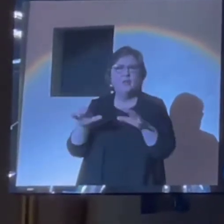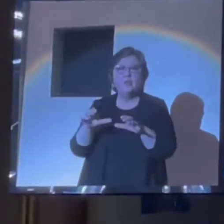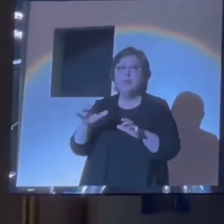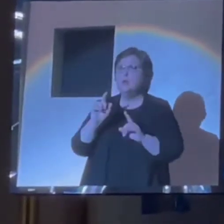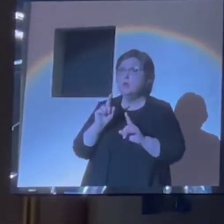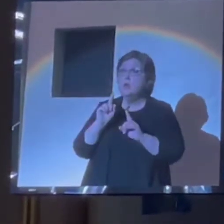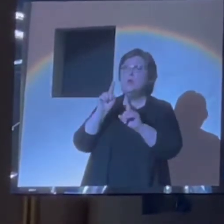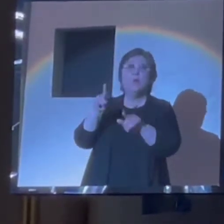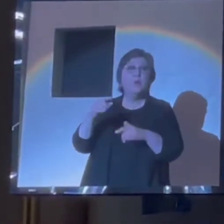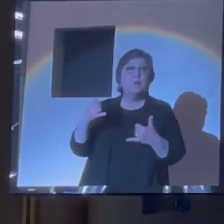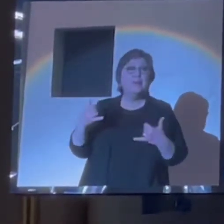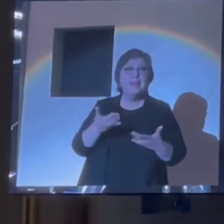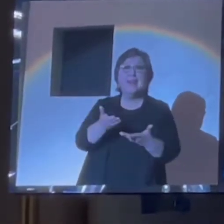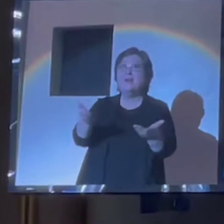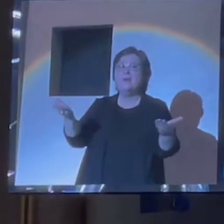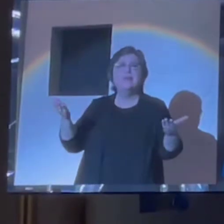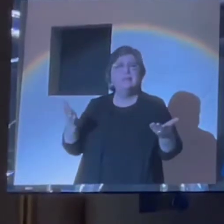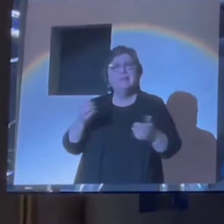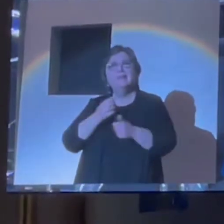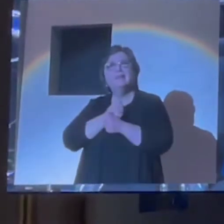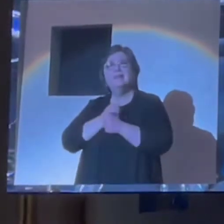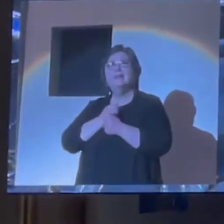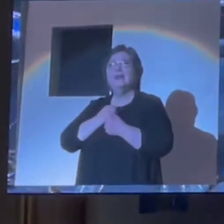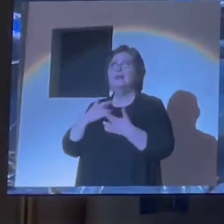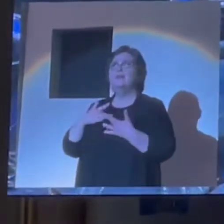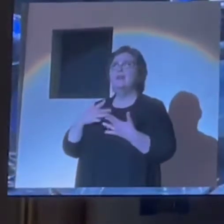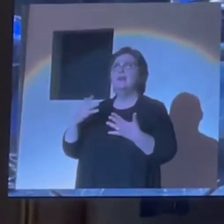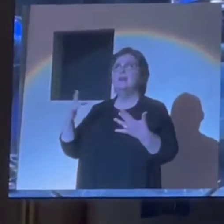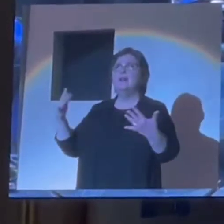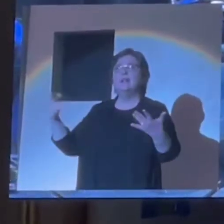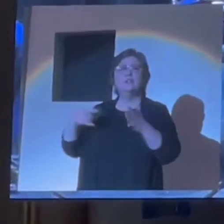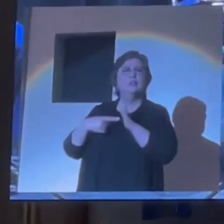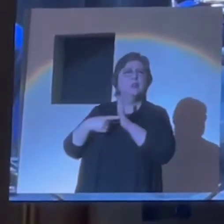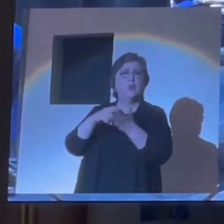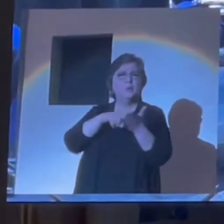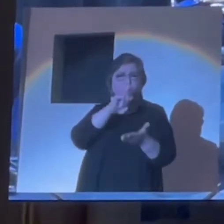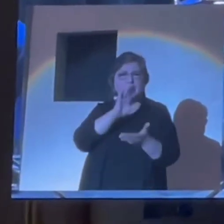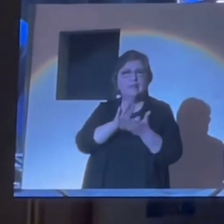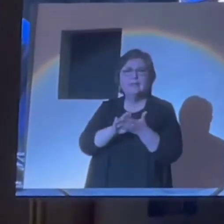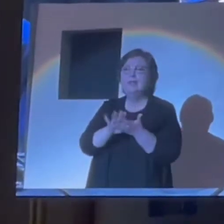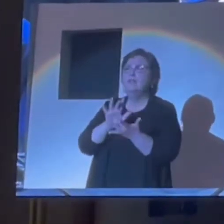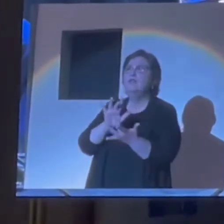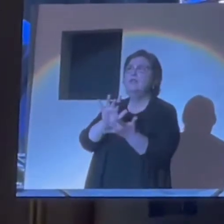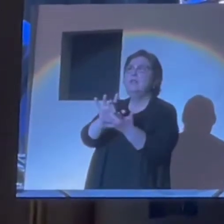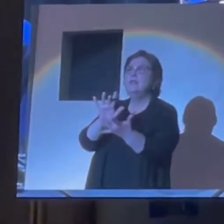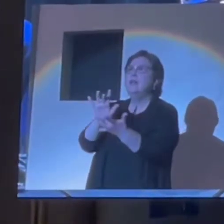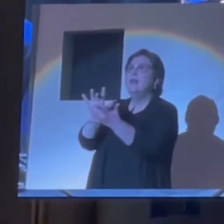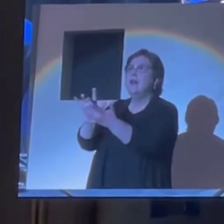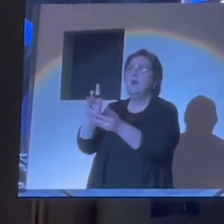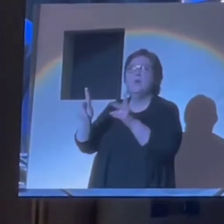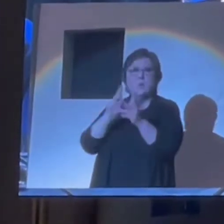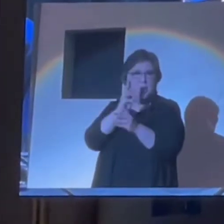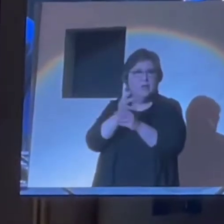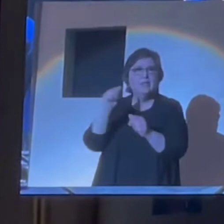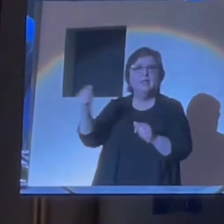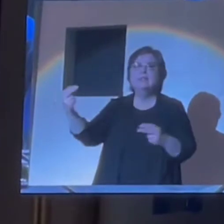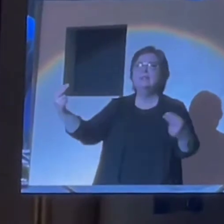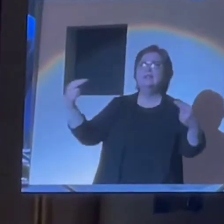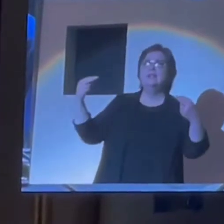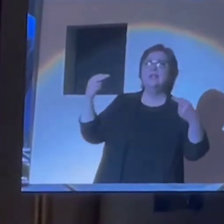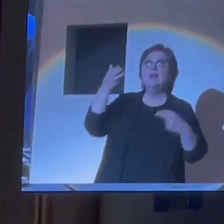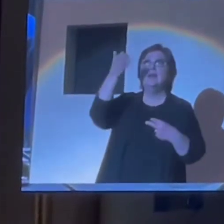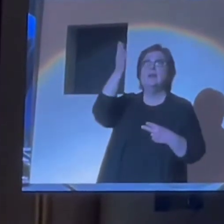believe. Reach out to others so that all the world can see. God will be there, watching from